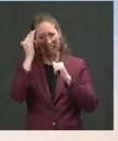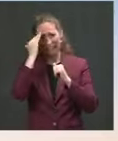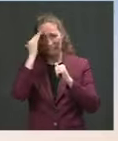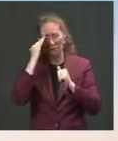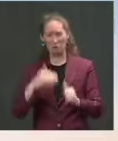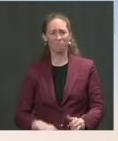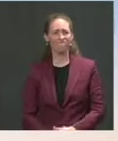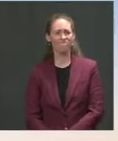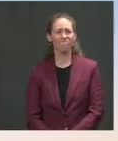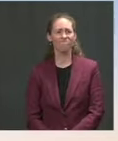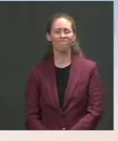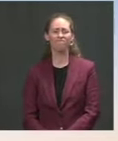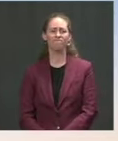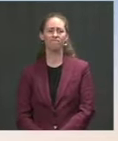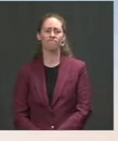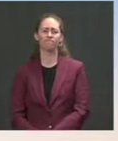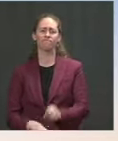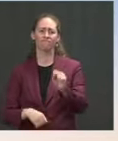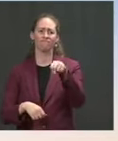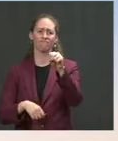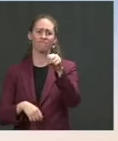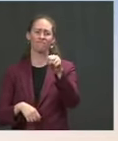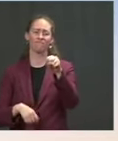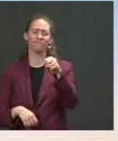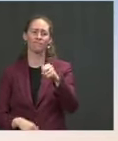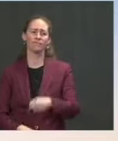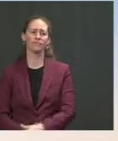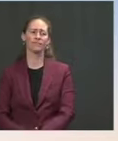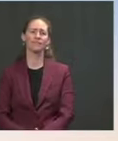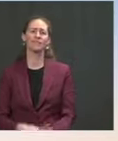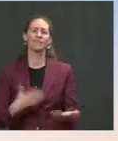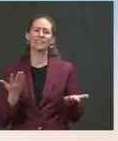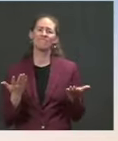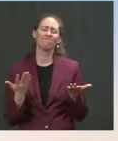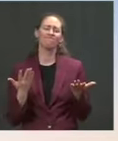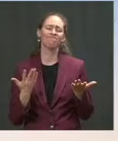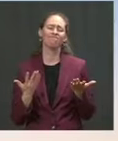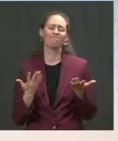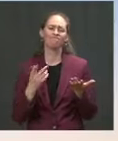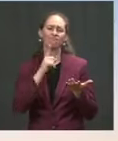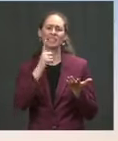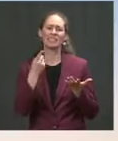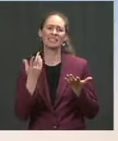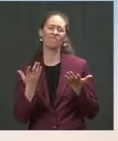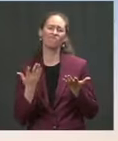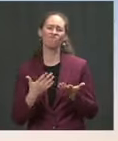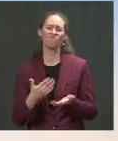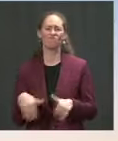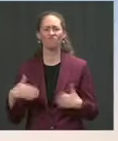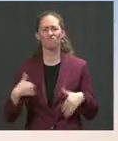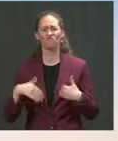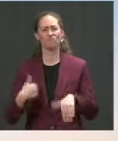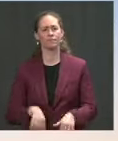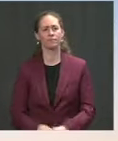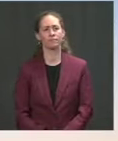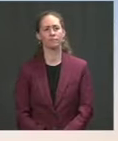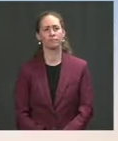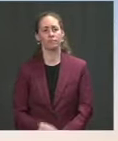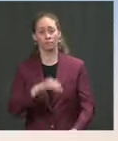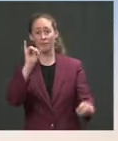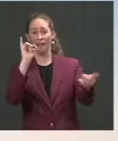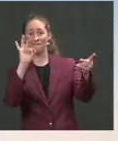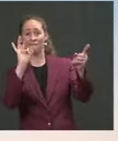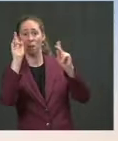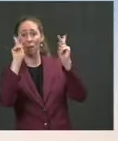absolutely believe and agree, I would say, would provide information, would allow individuals to communicate, and we feel